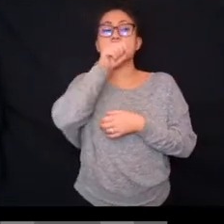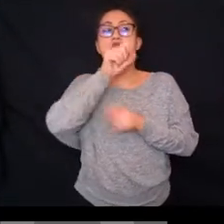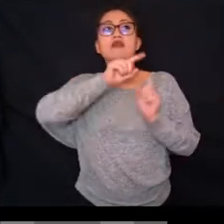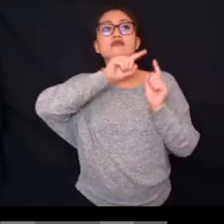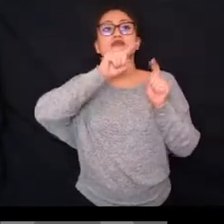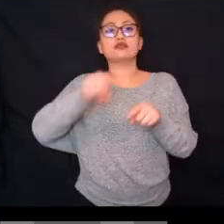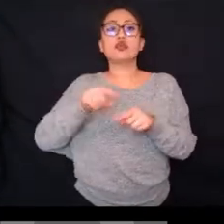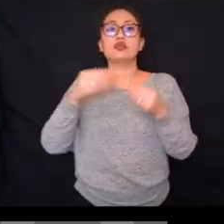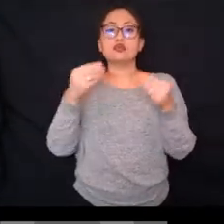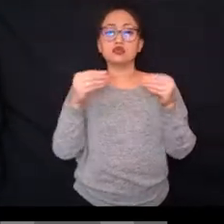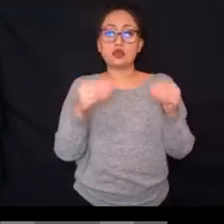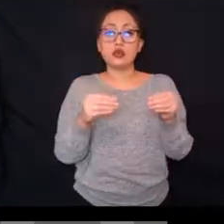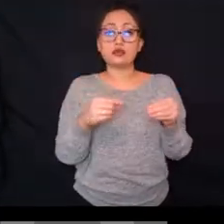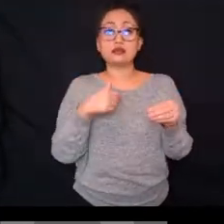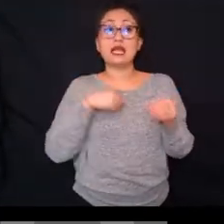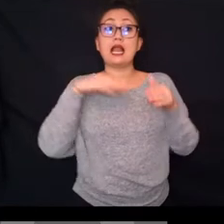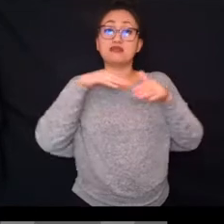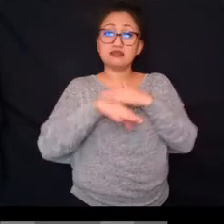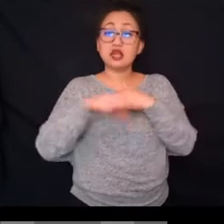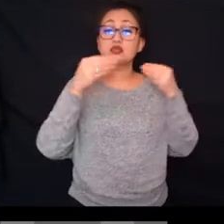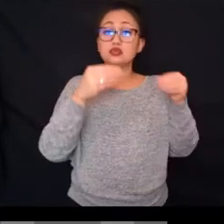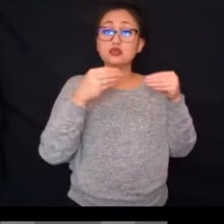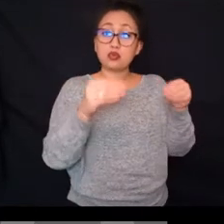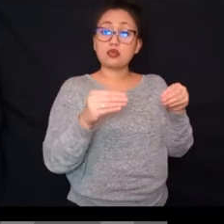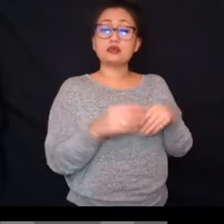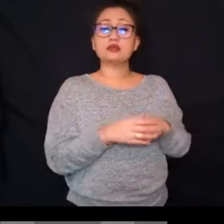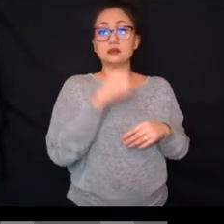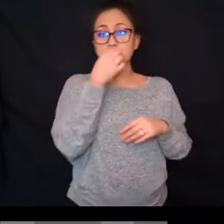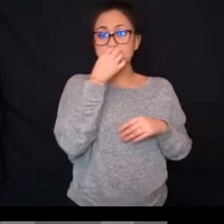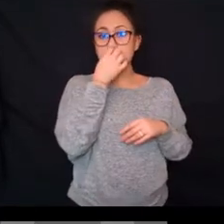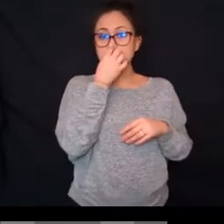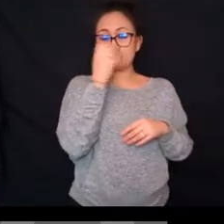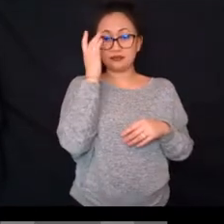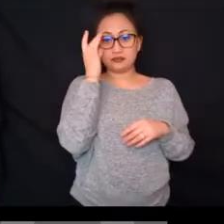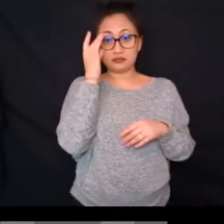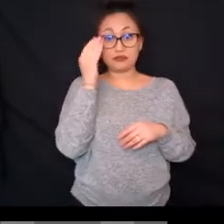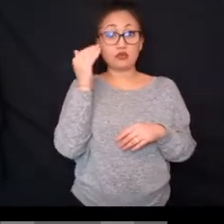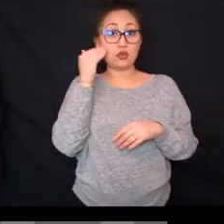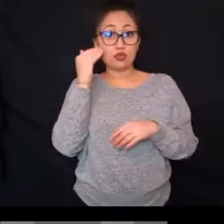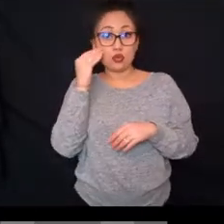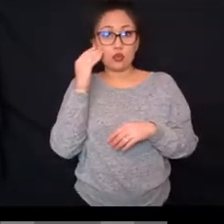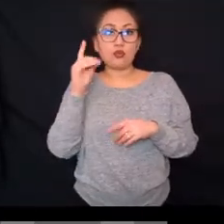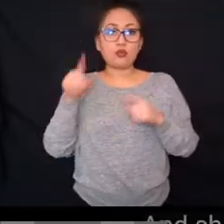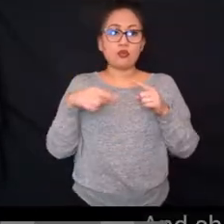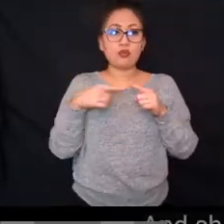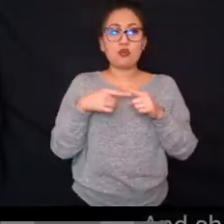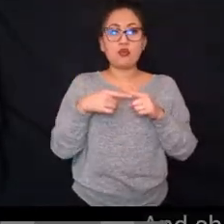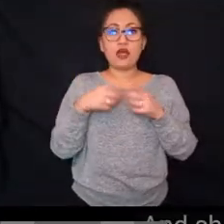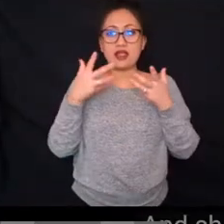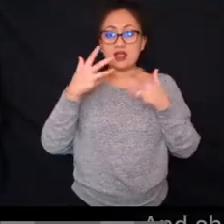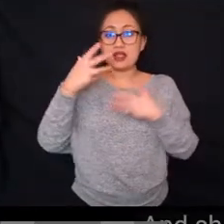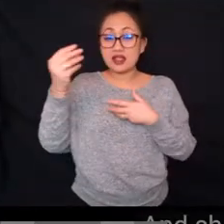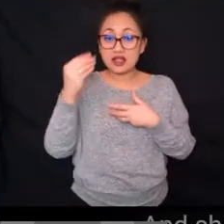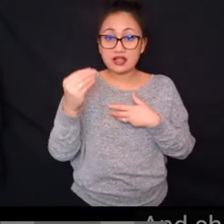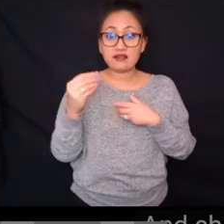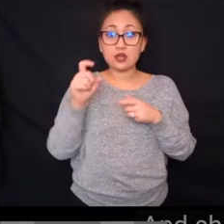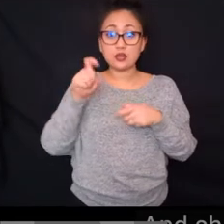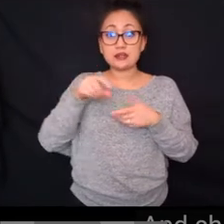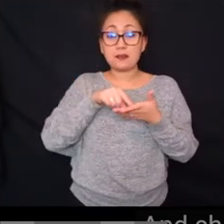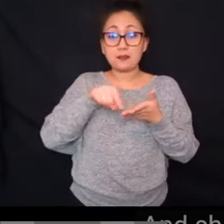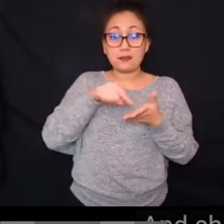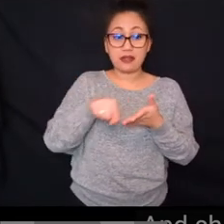And when I go to this grocery store and I put my things up on the belt, you know how the belt will move it down to the cashier? And she goes so fast and she puts them